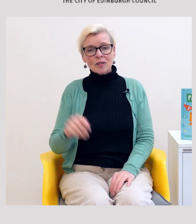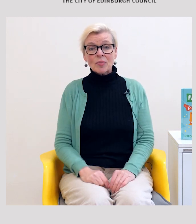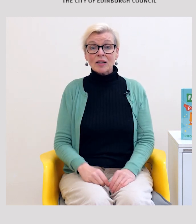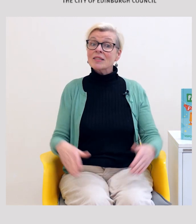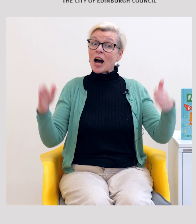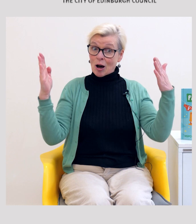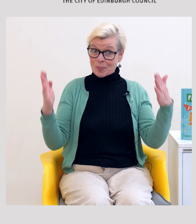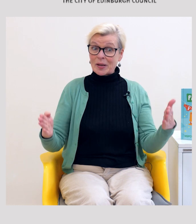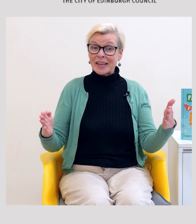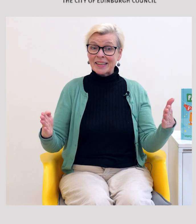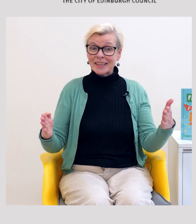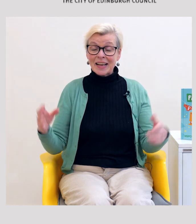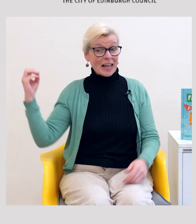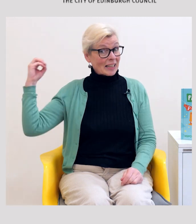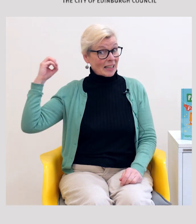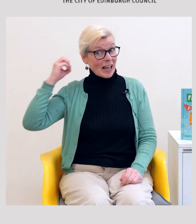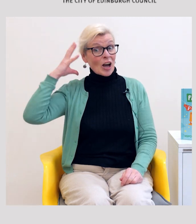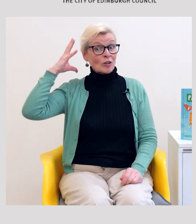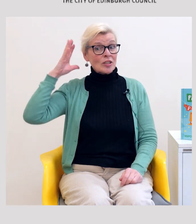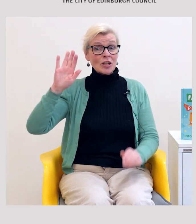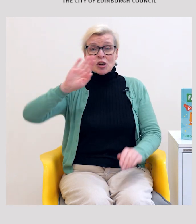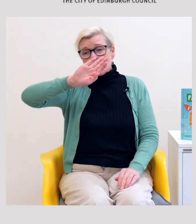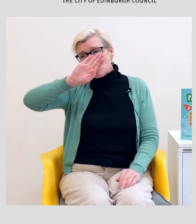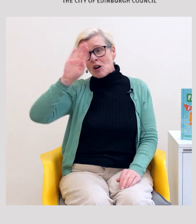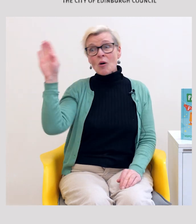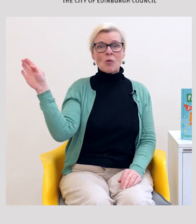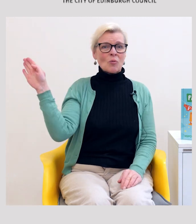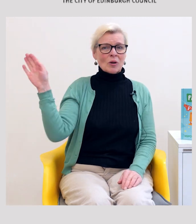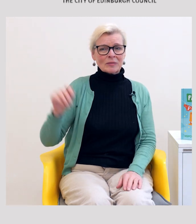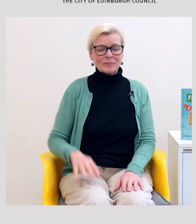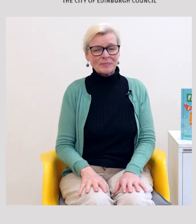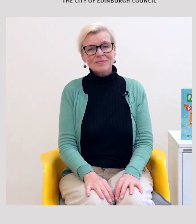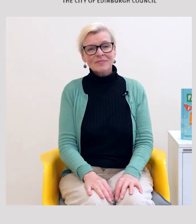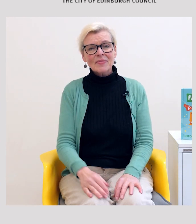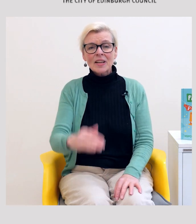nothing but a big, loud no.